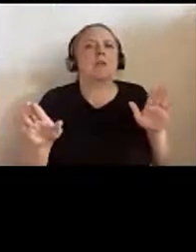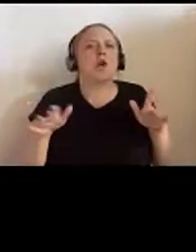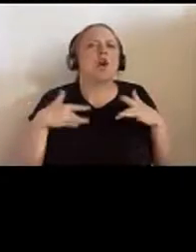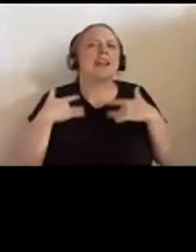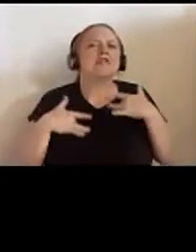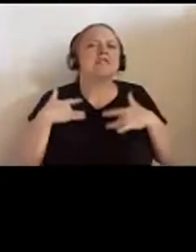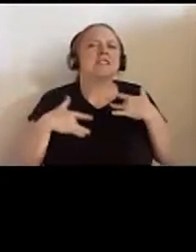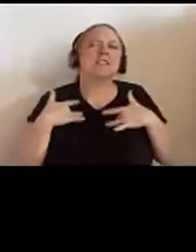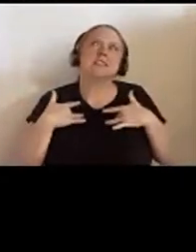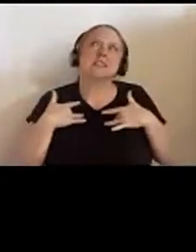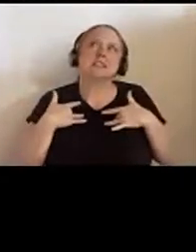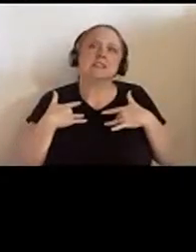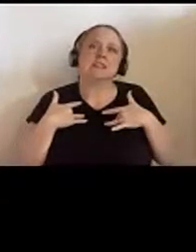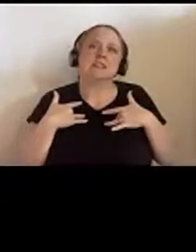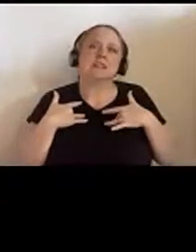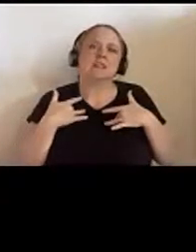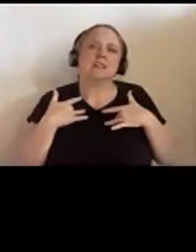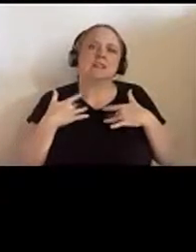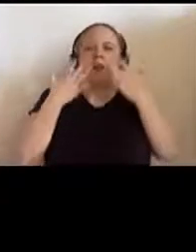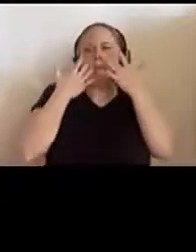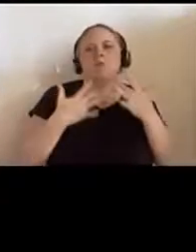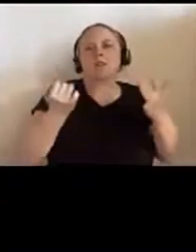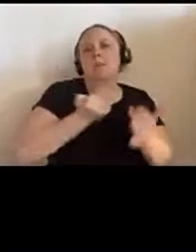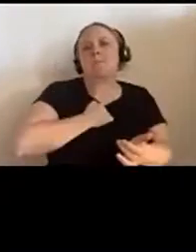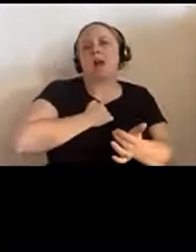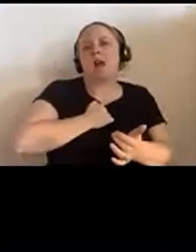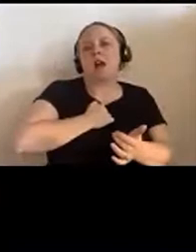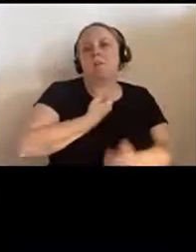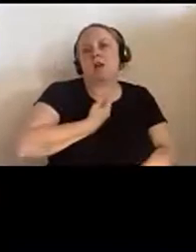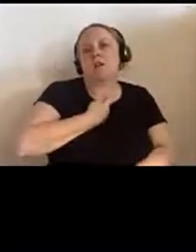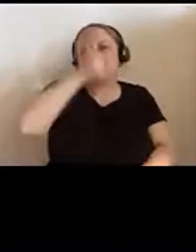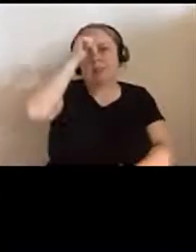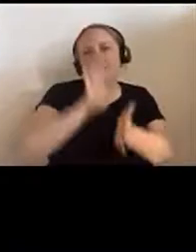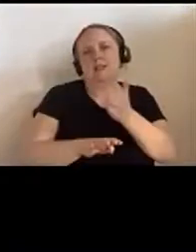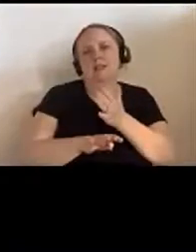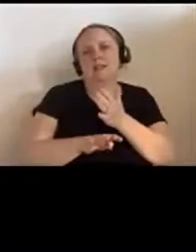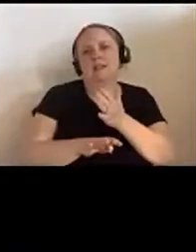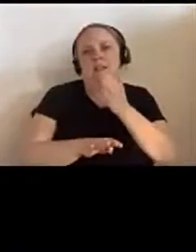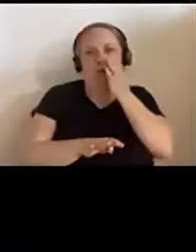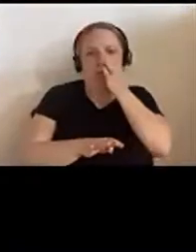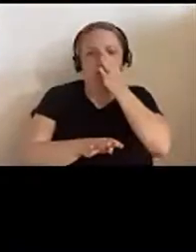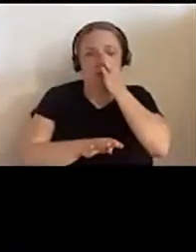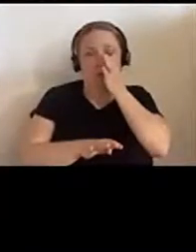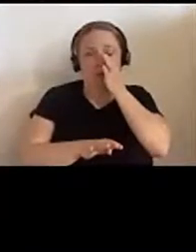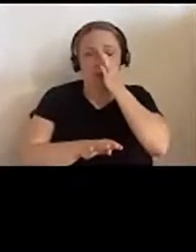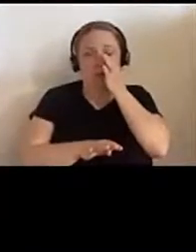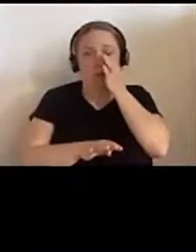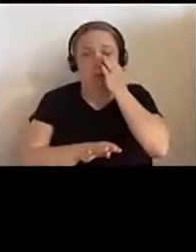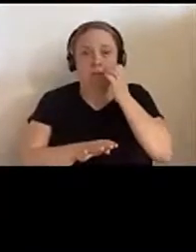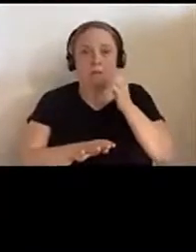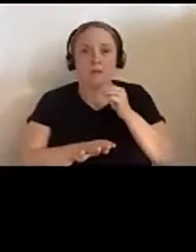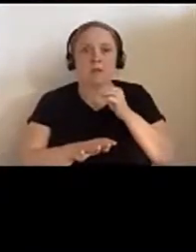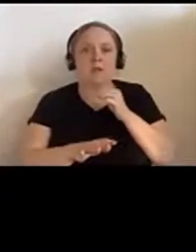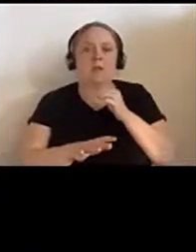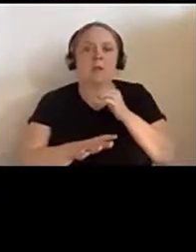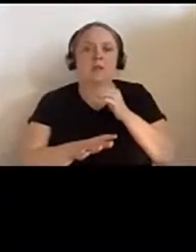in parading my own personal experience as I don't know, a pinnacle or an archetype of what it is to be